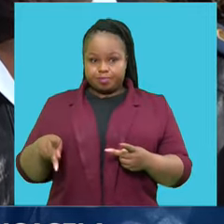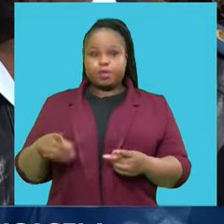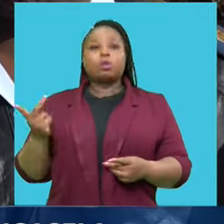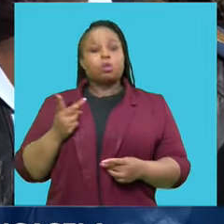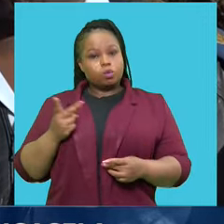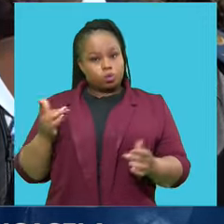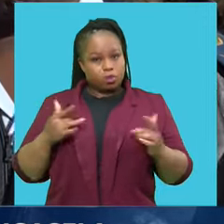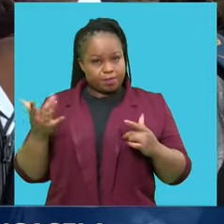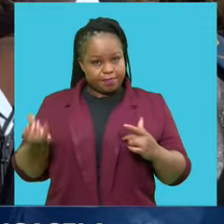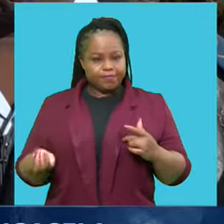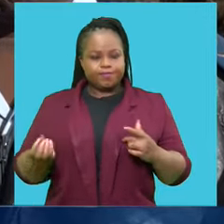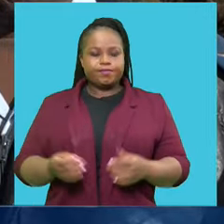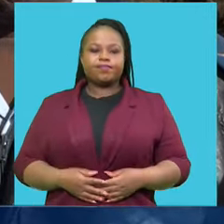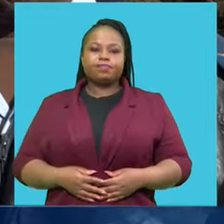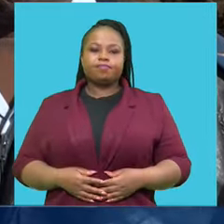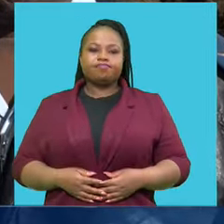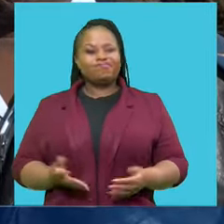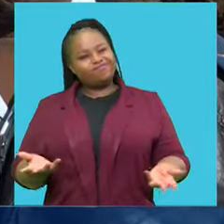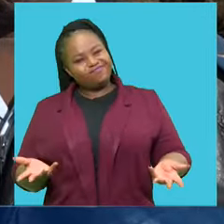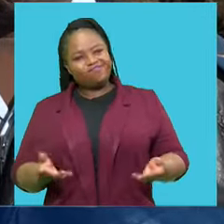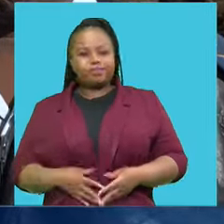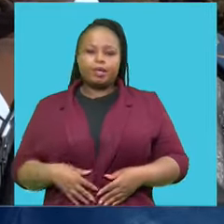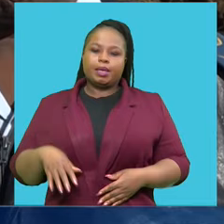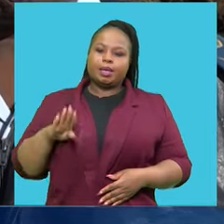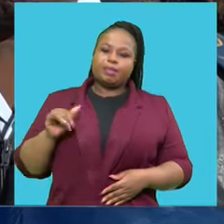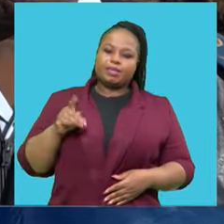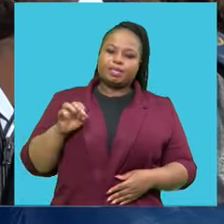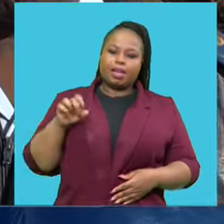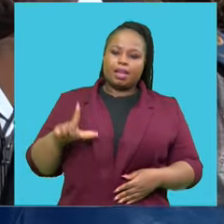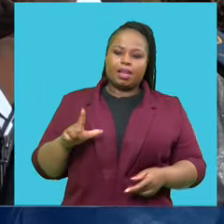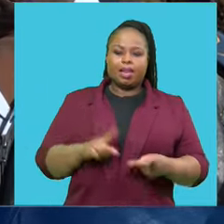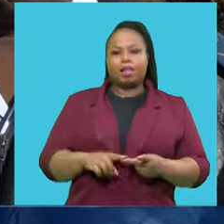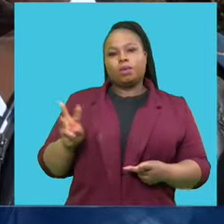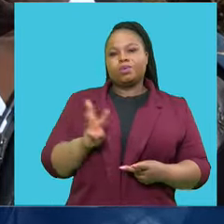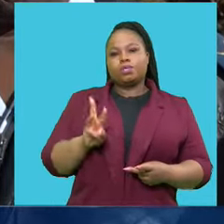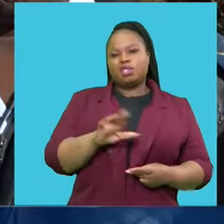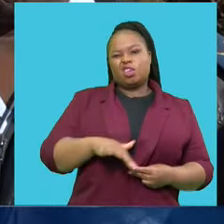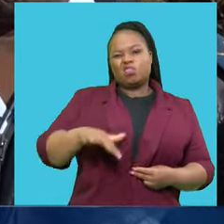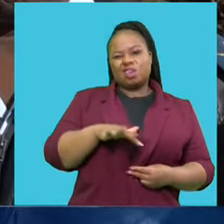an area of concern. Your Burgersdal, Western Area,